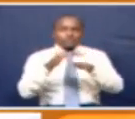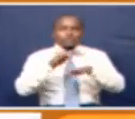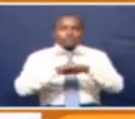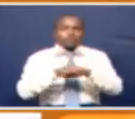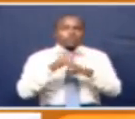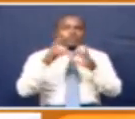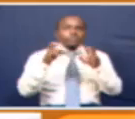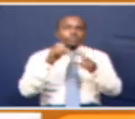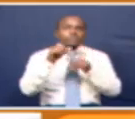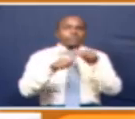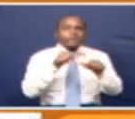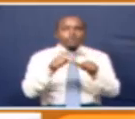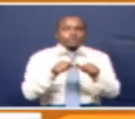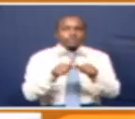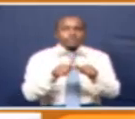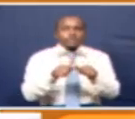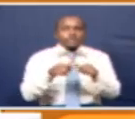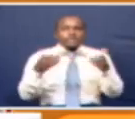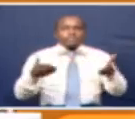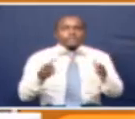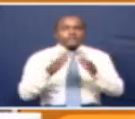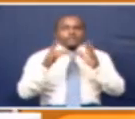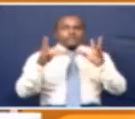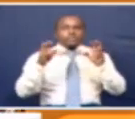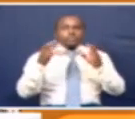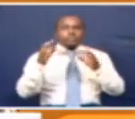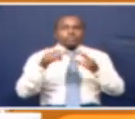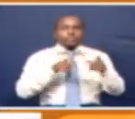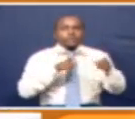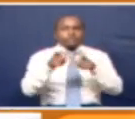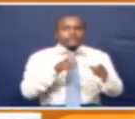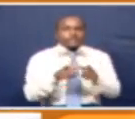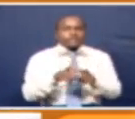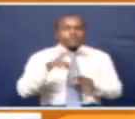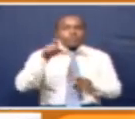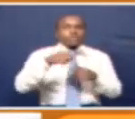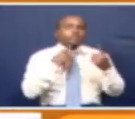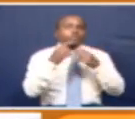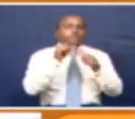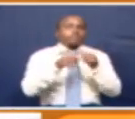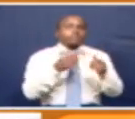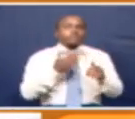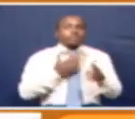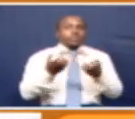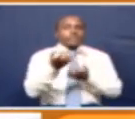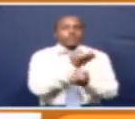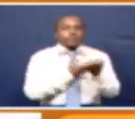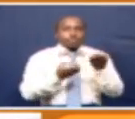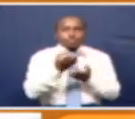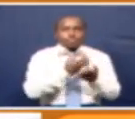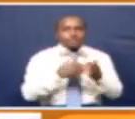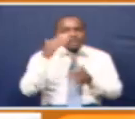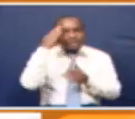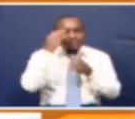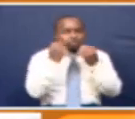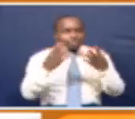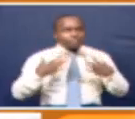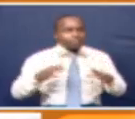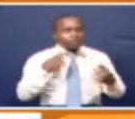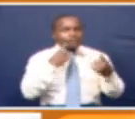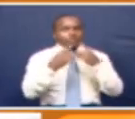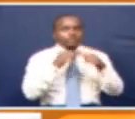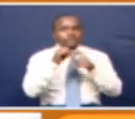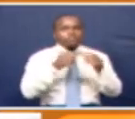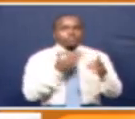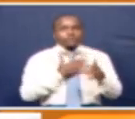issues about immediate issues on governance. We need to talk about even our economy. I know many people are talking about